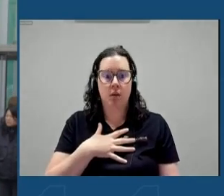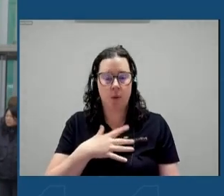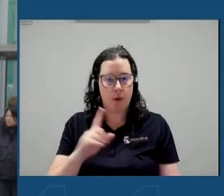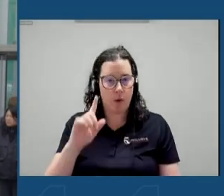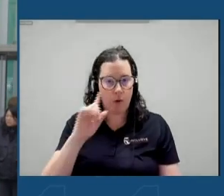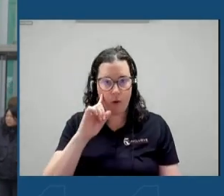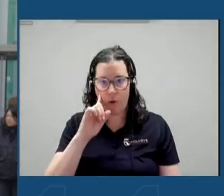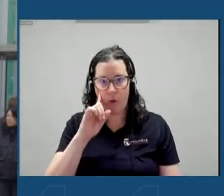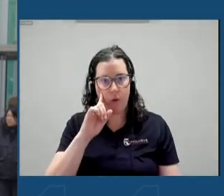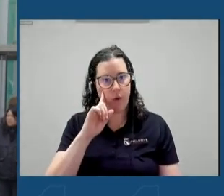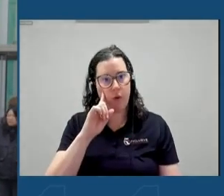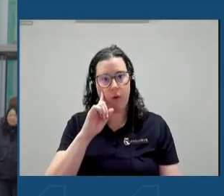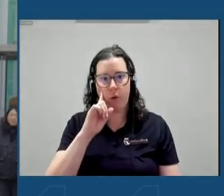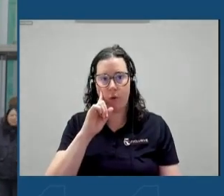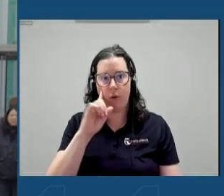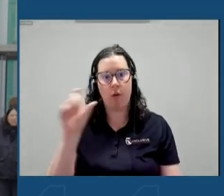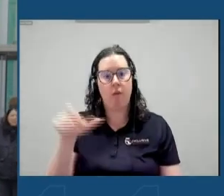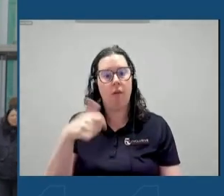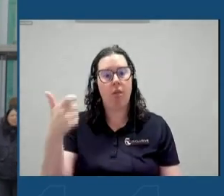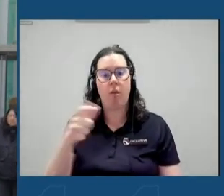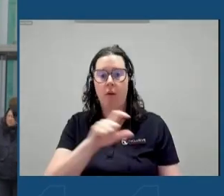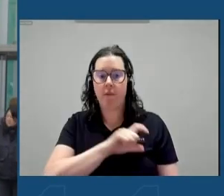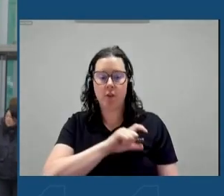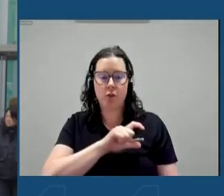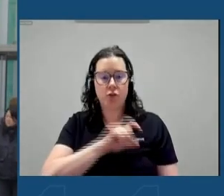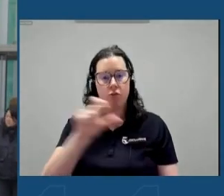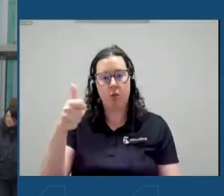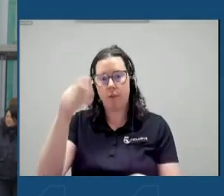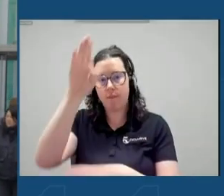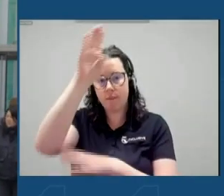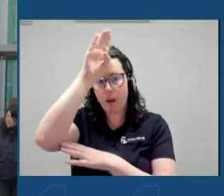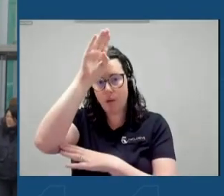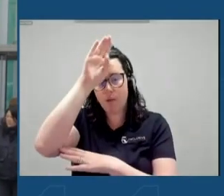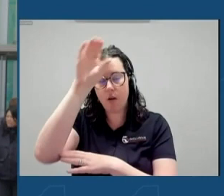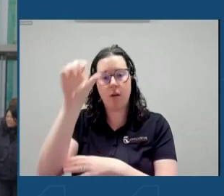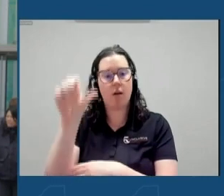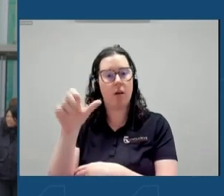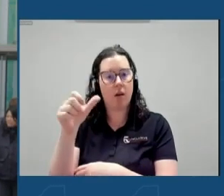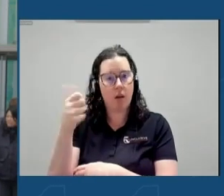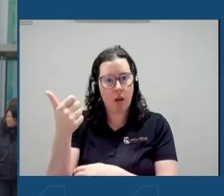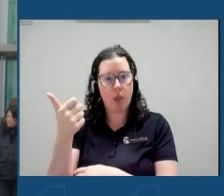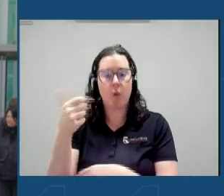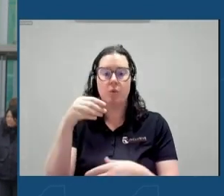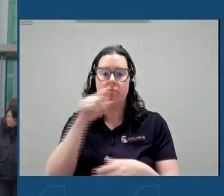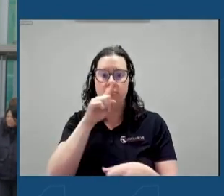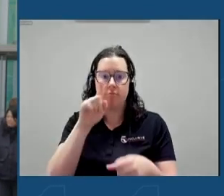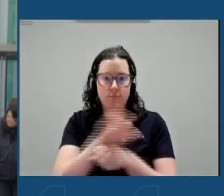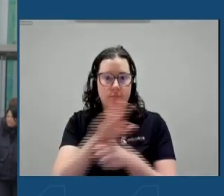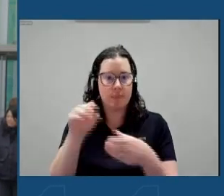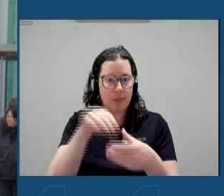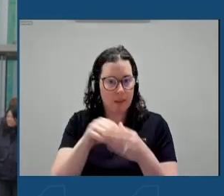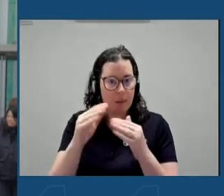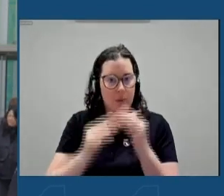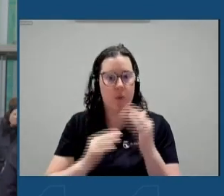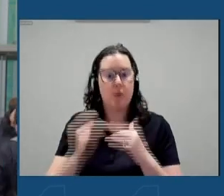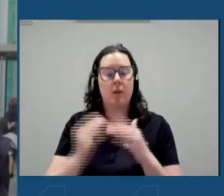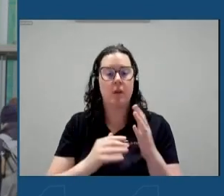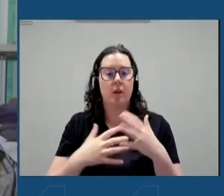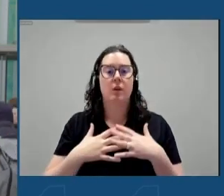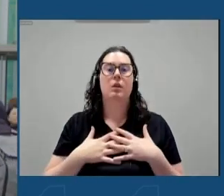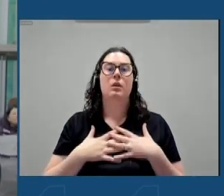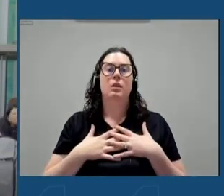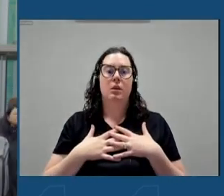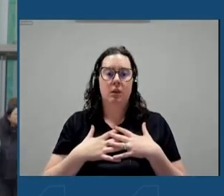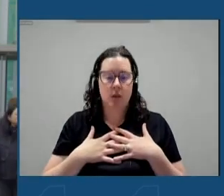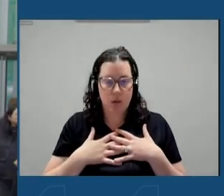we lost our fellow officers and firefighters and those who were inside the building. I recall not